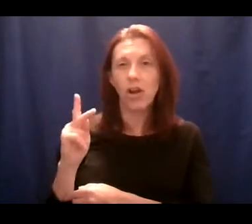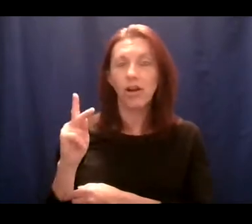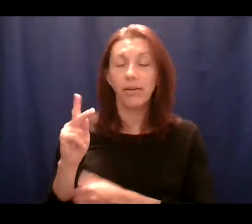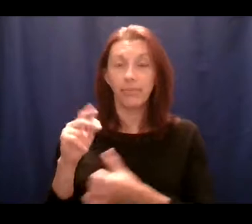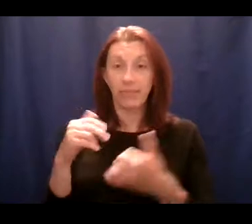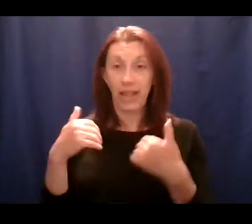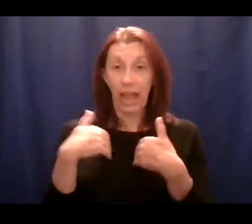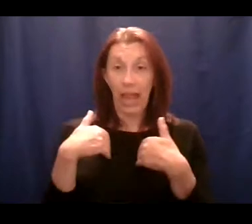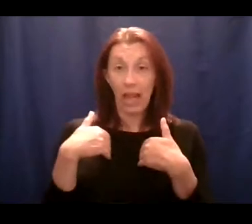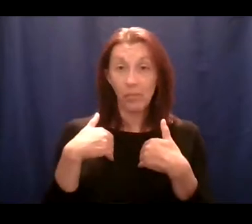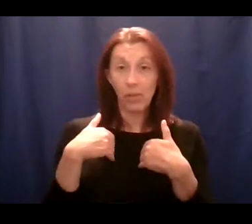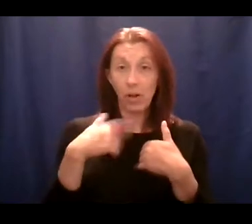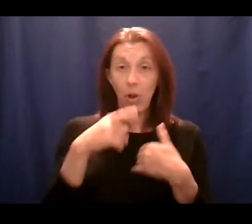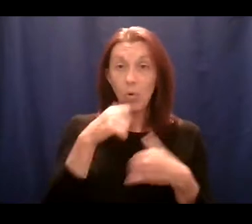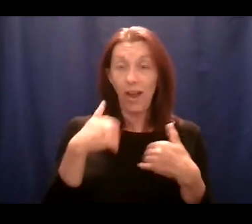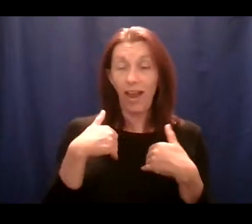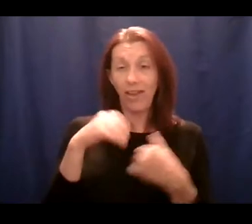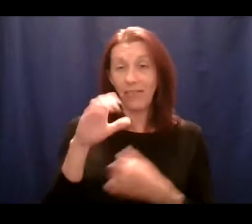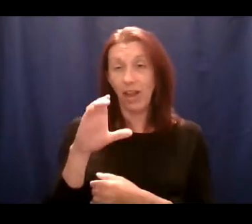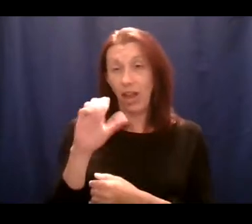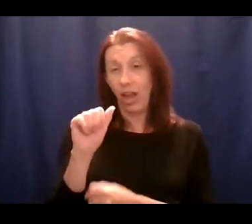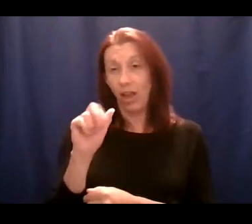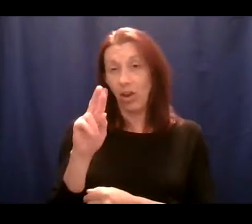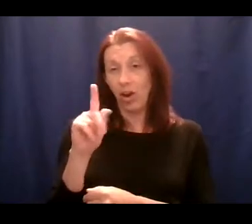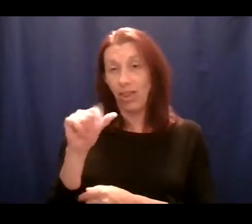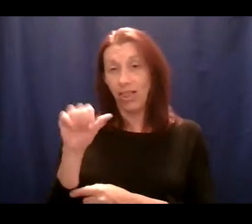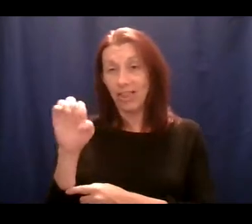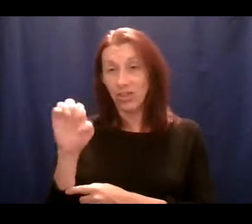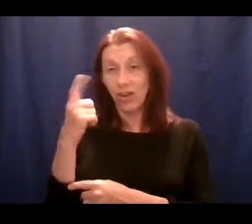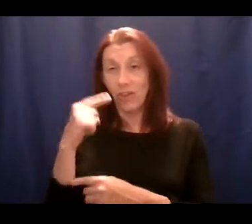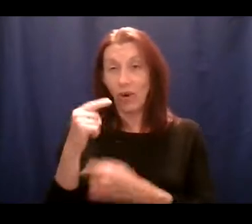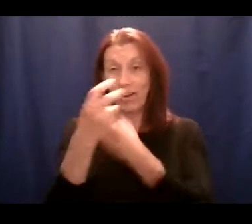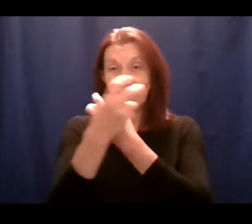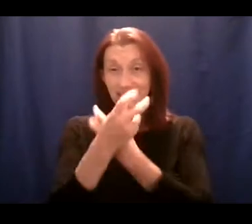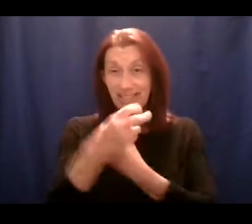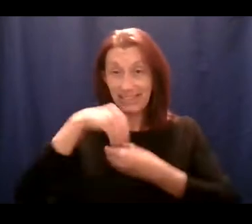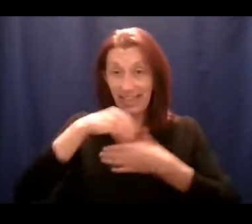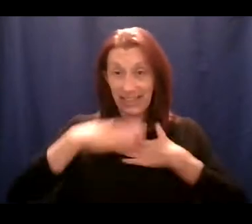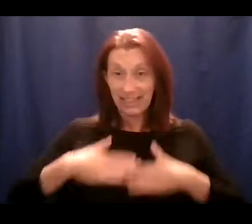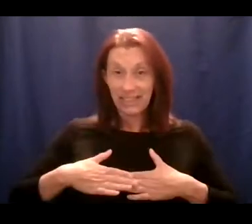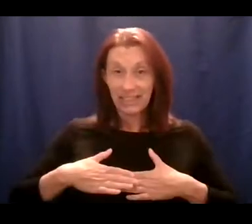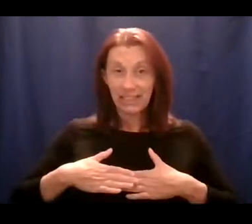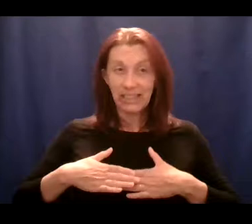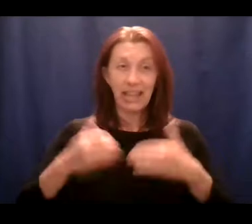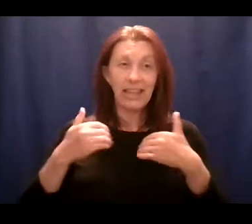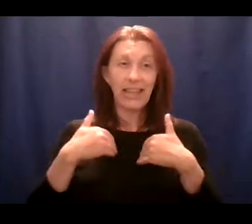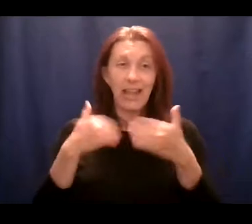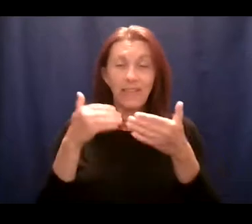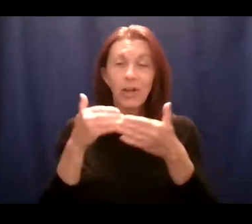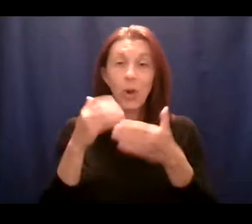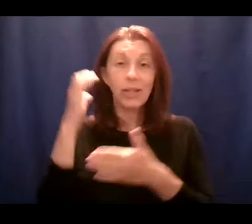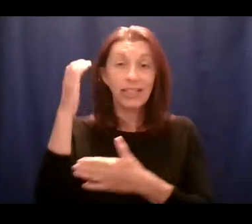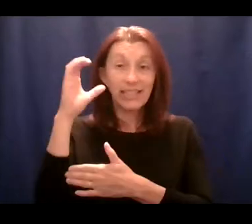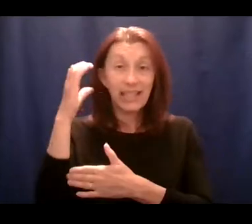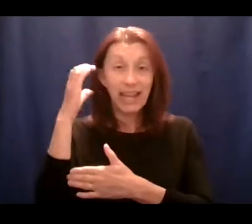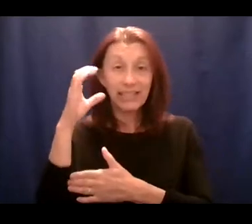cartilage for their skeletons, but they have a really close cousin. You can see one all the way over here,